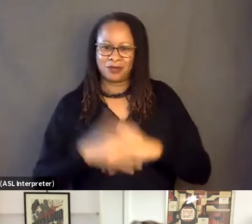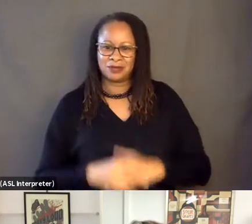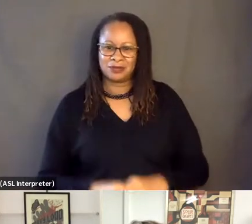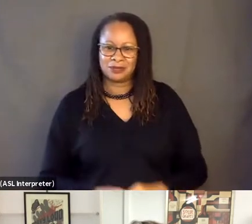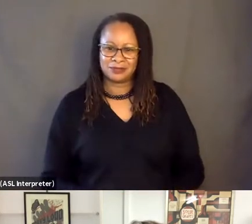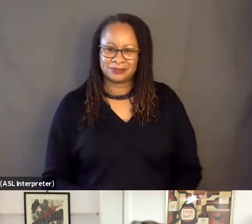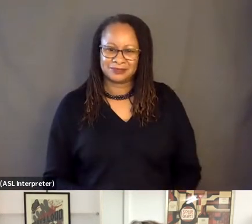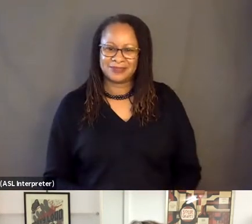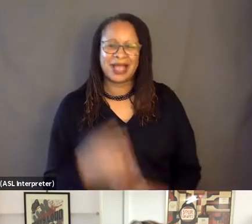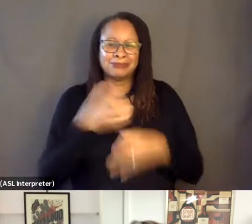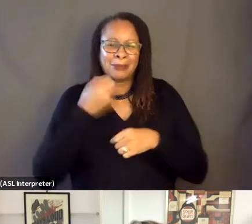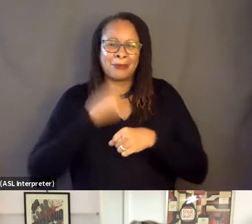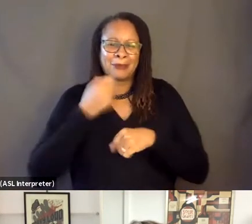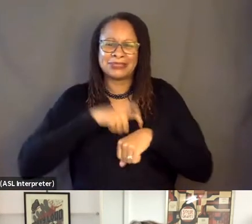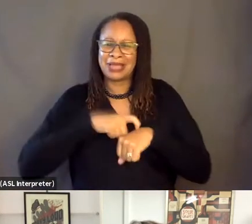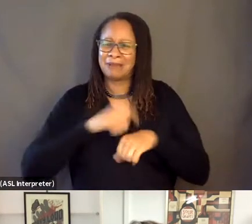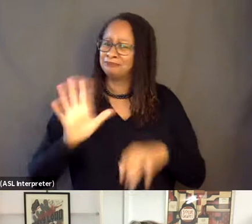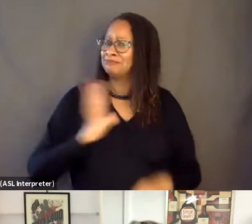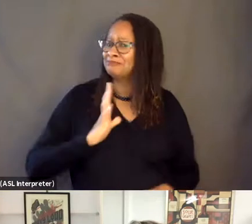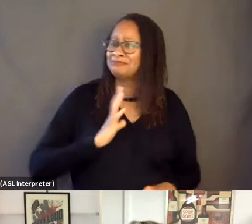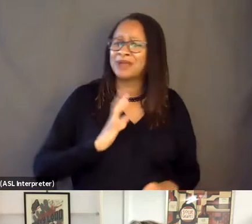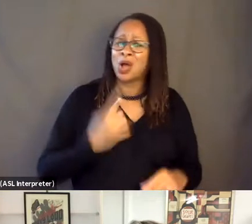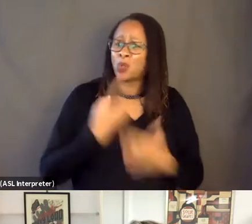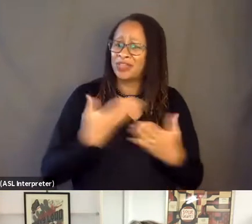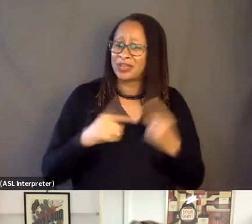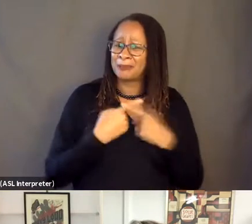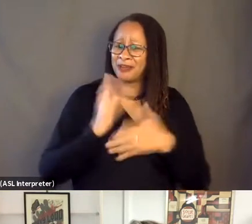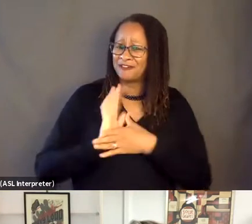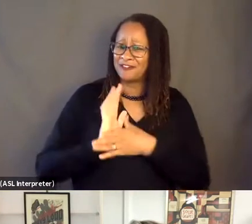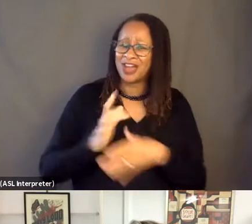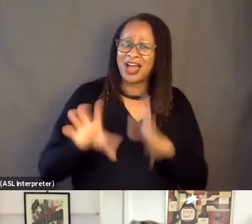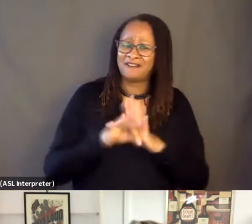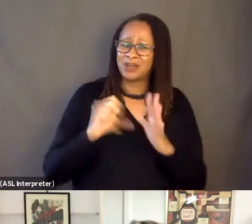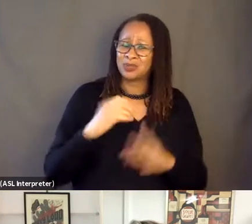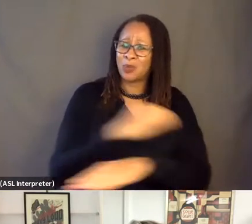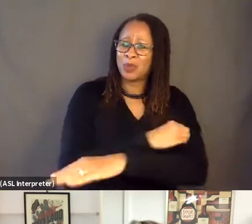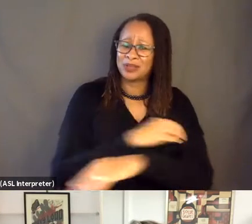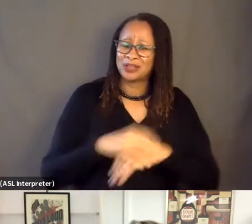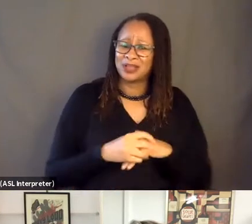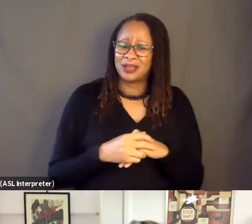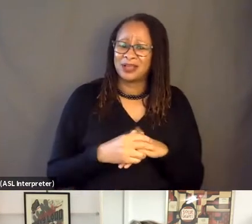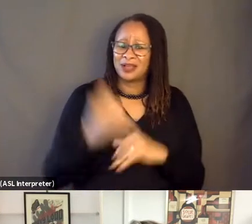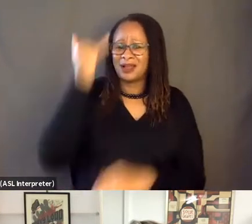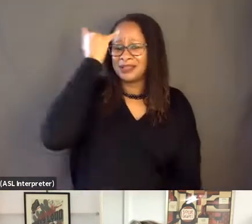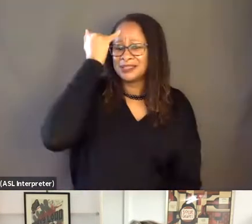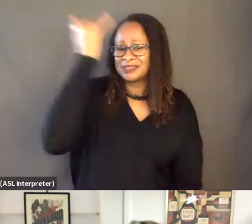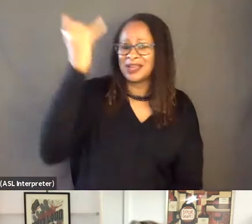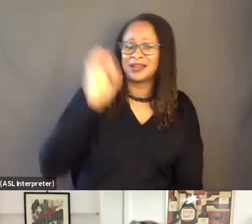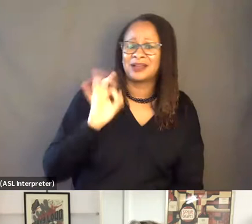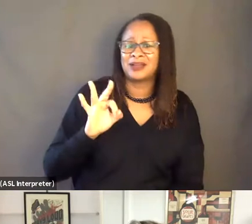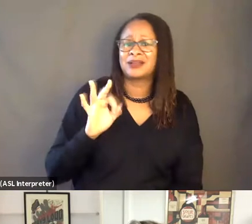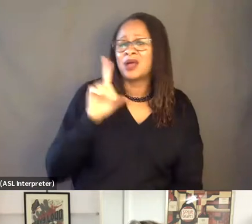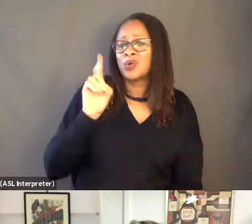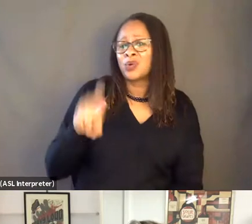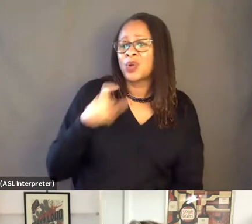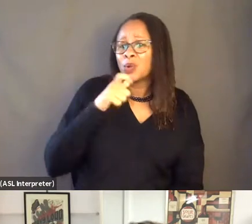up a lot of time, I know, so no, I will it's speed all up. Good. One of the things about the film that I found so powerful is the idea of the question